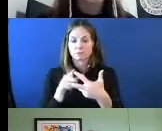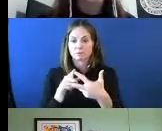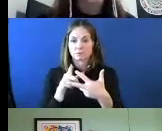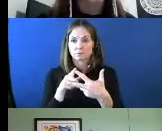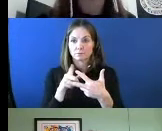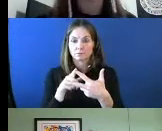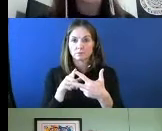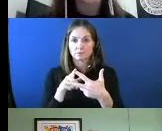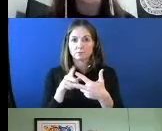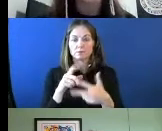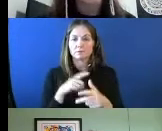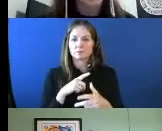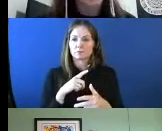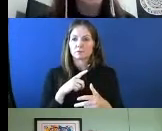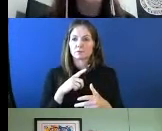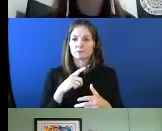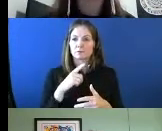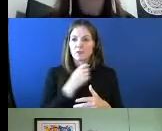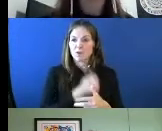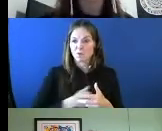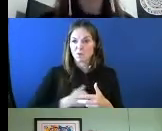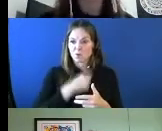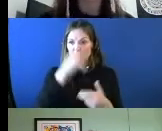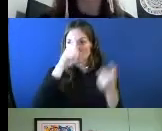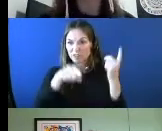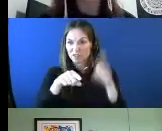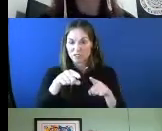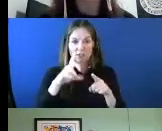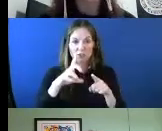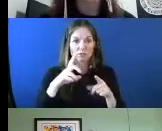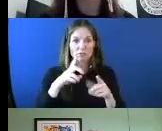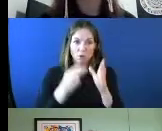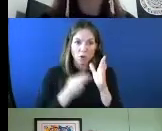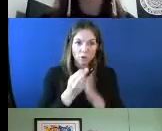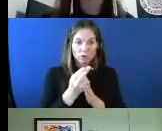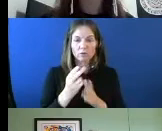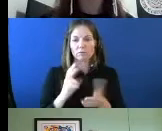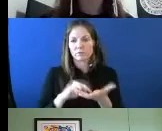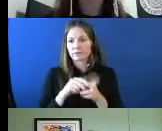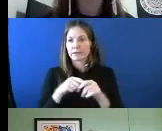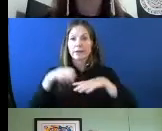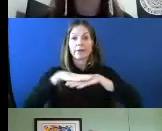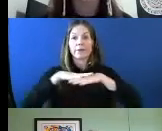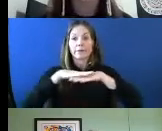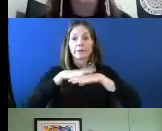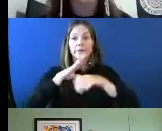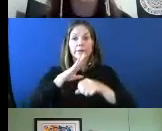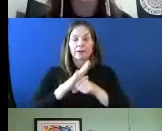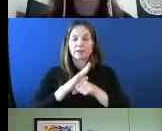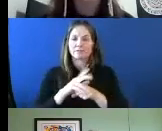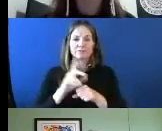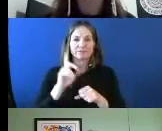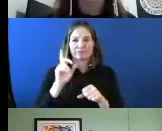So authentic reconciliation, right? Leaving that performative part behind and really learning to work